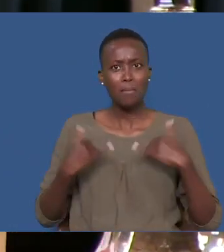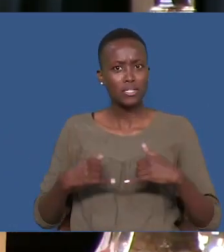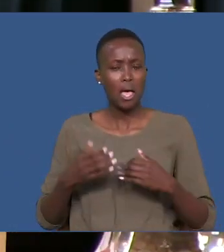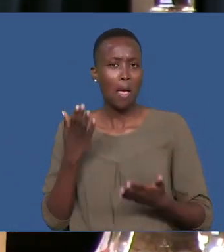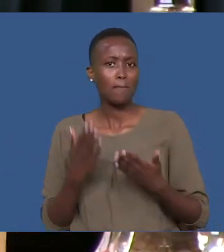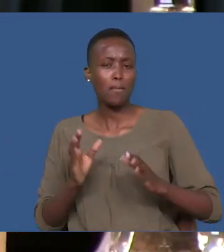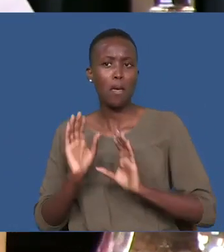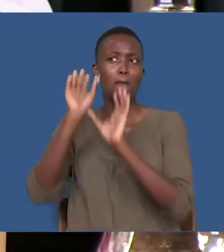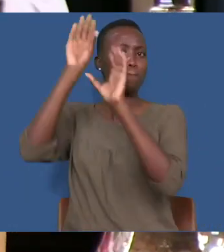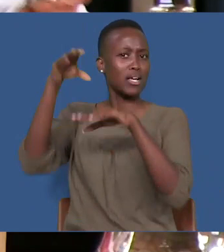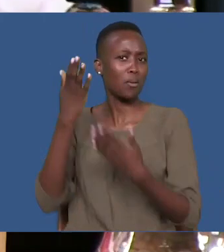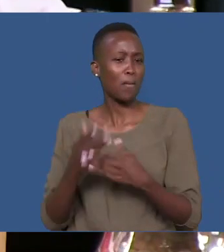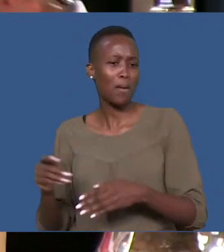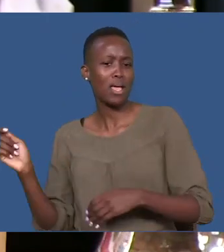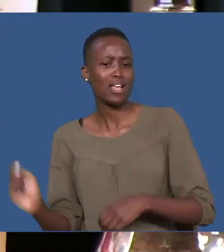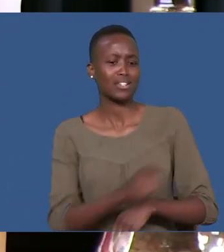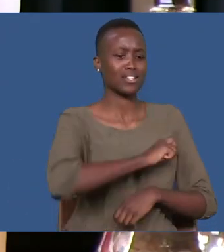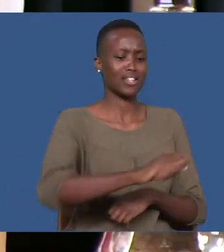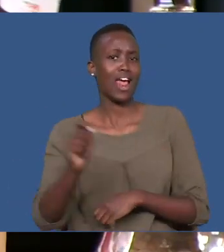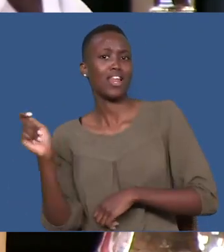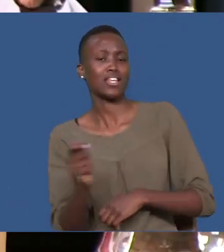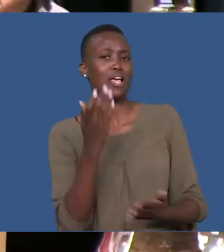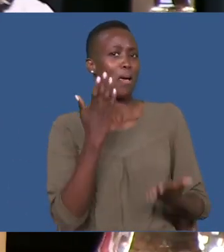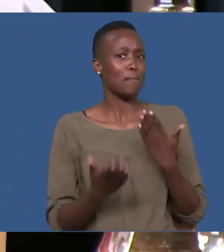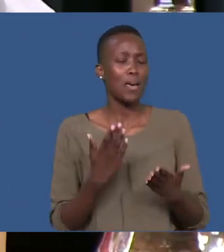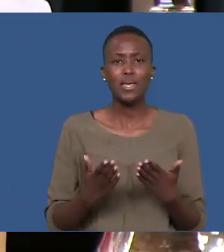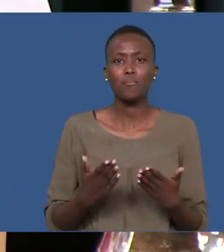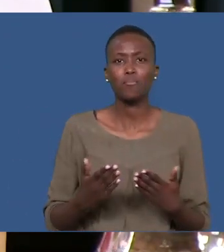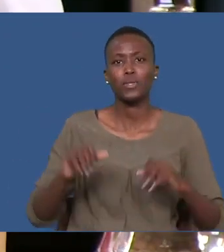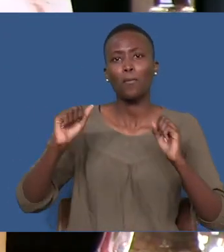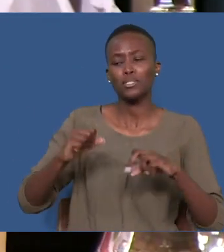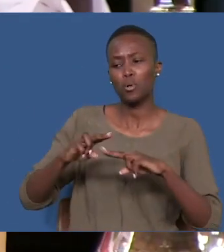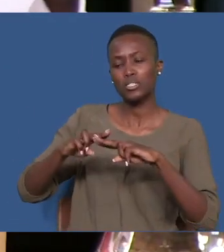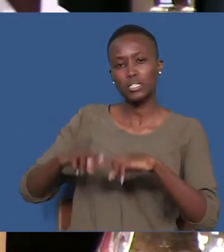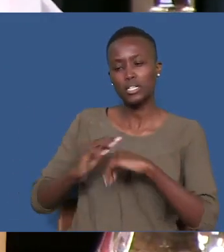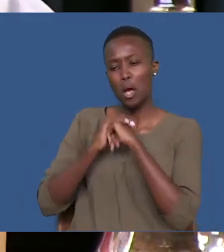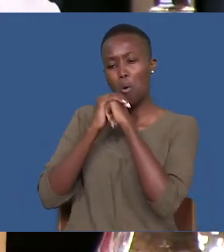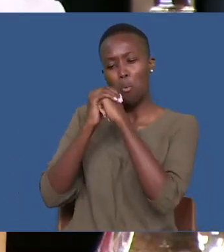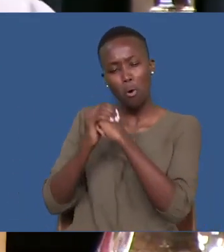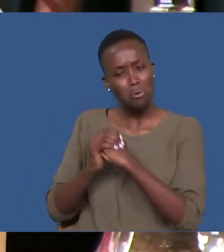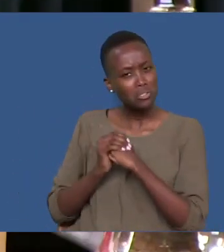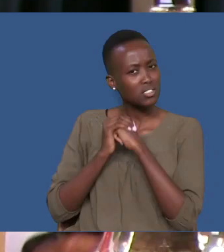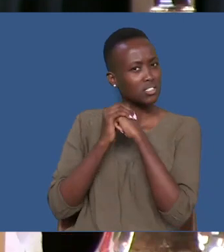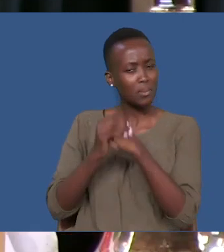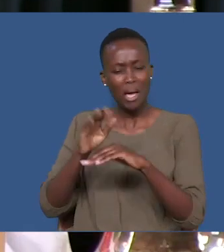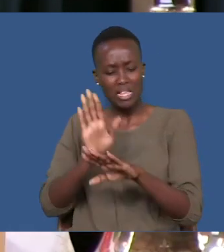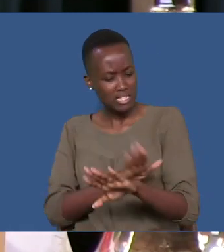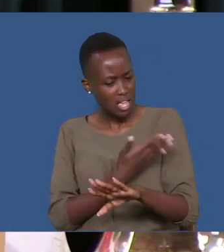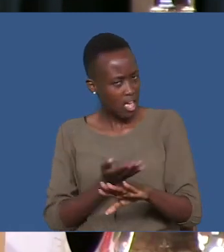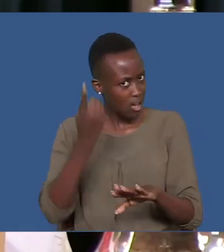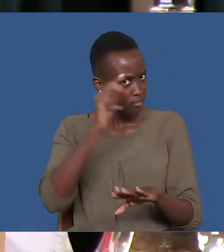tennis, where we push aside the seats and we sit down to worship and, you know, just sing for the